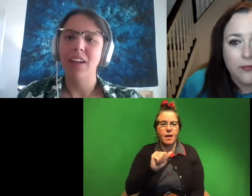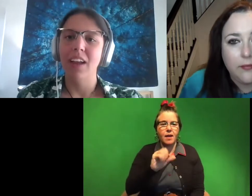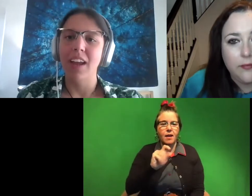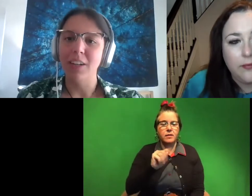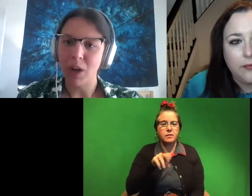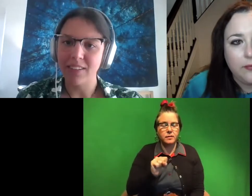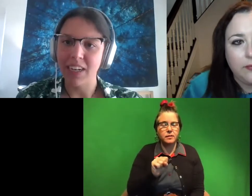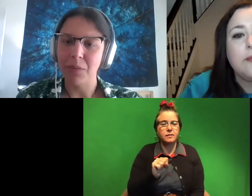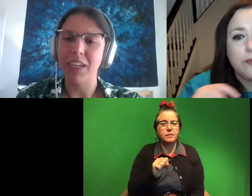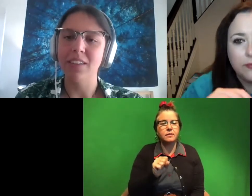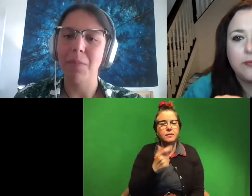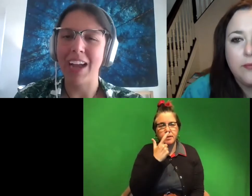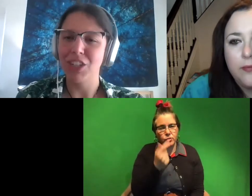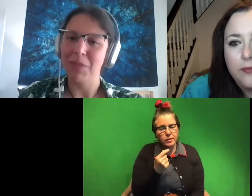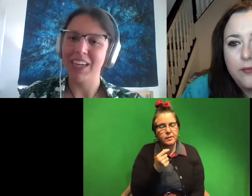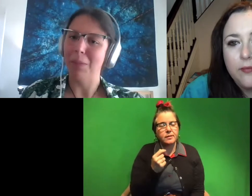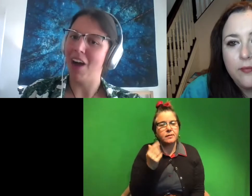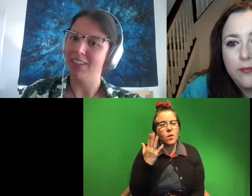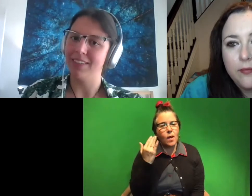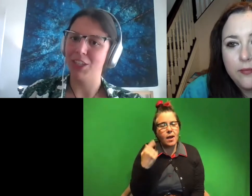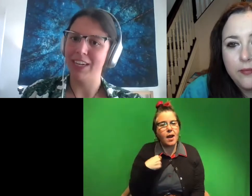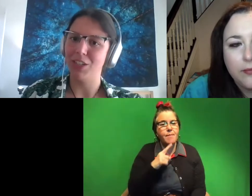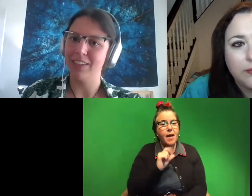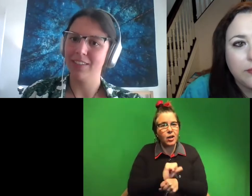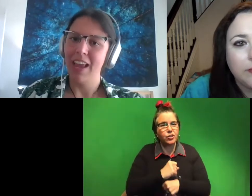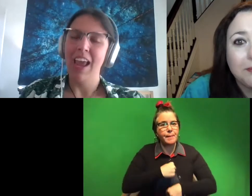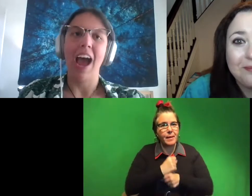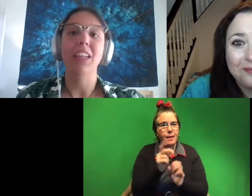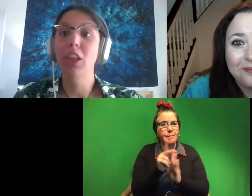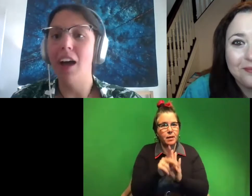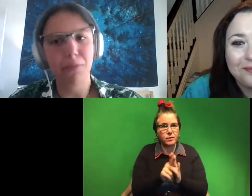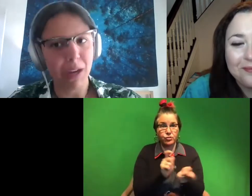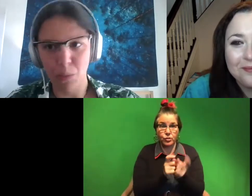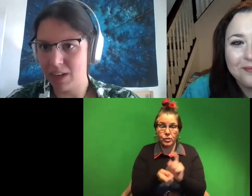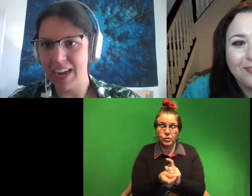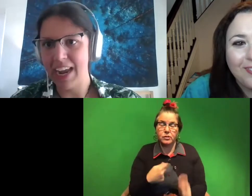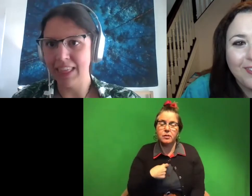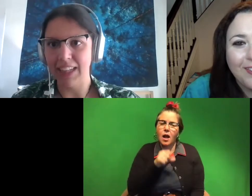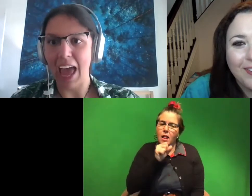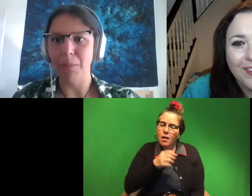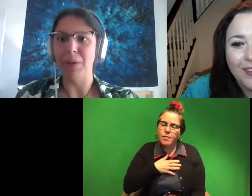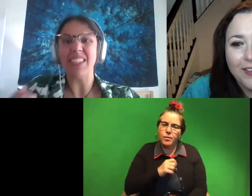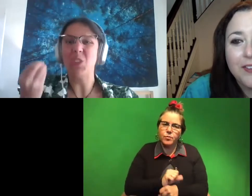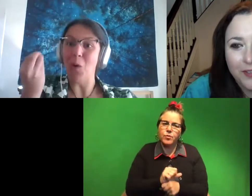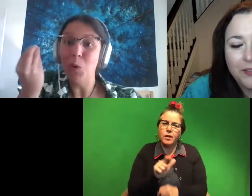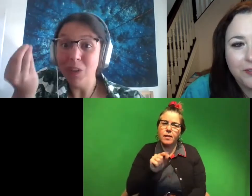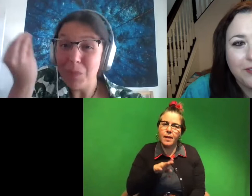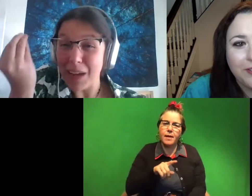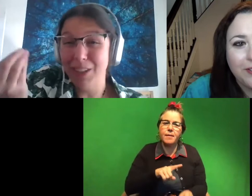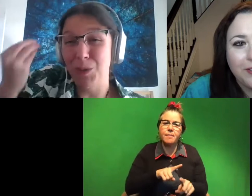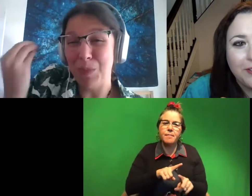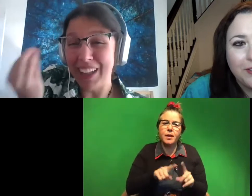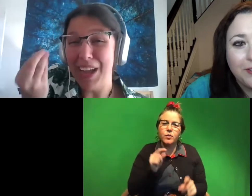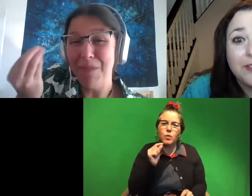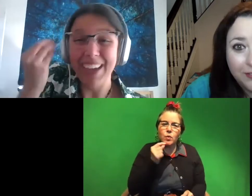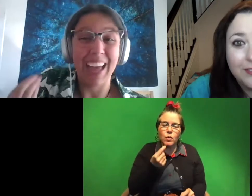been interesting because I'm actually making policy changes. I love my work in the lab, but it's so cool to be